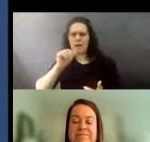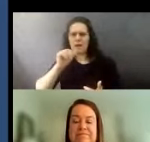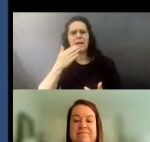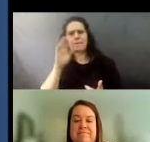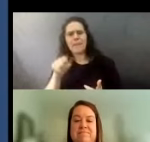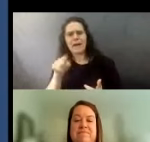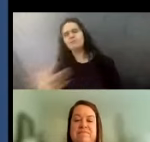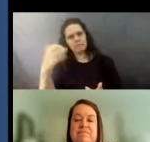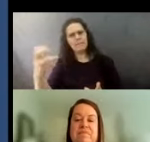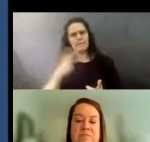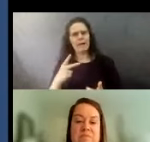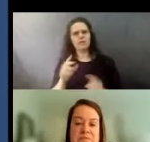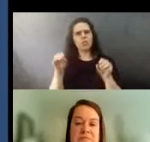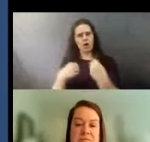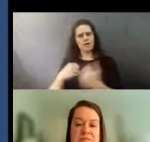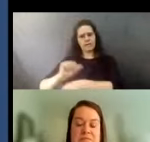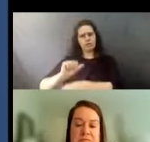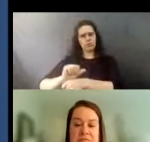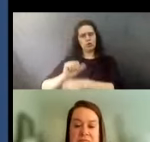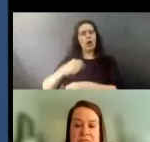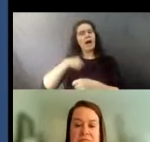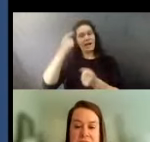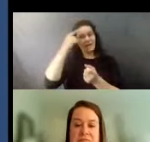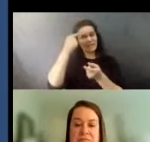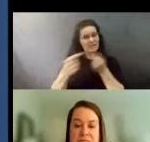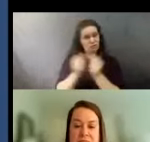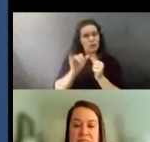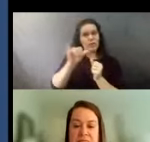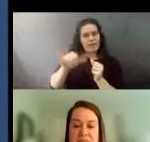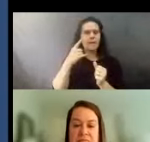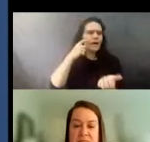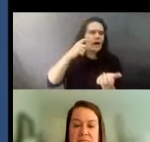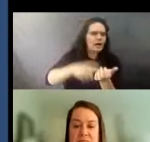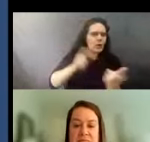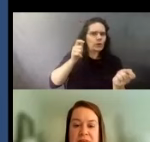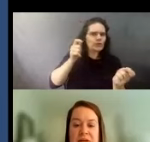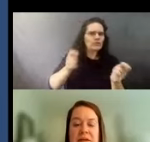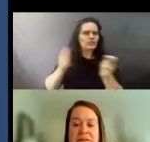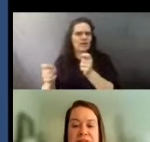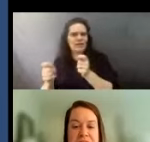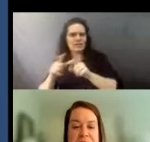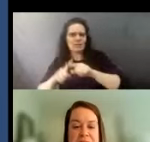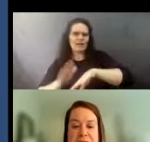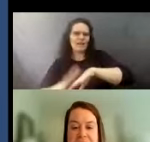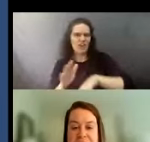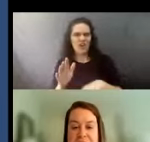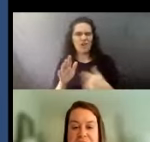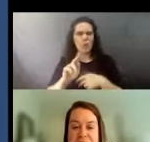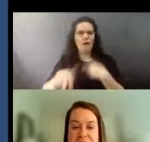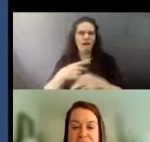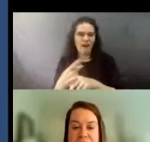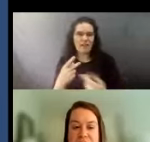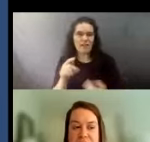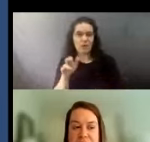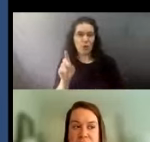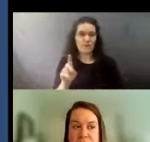wrong, but I think there has been a little bit of a shift given the different variants that are out there. Dr. Ramers, I'm curious, would